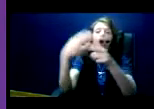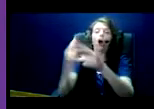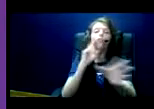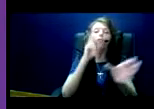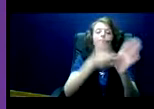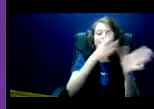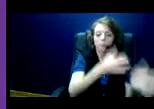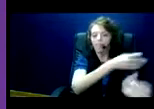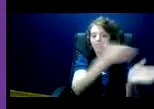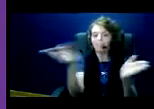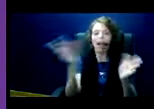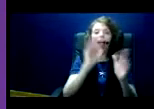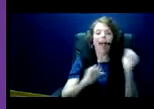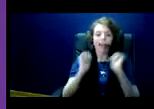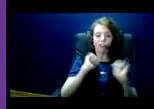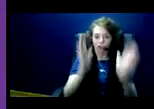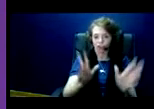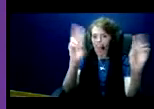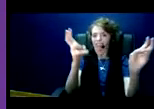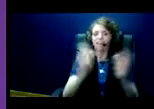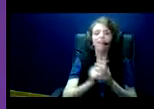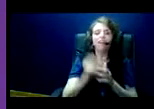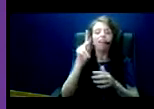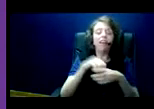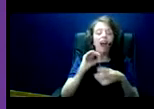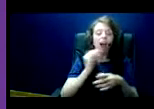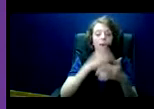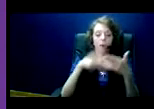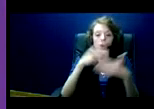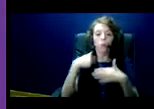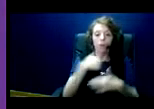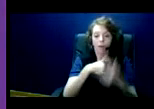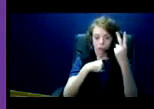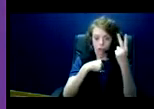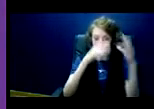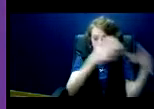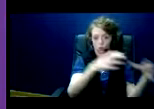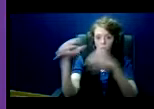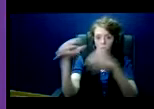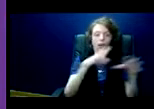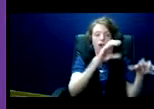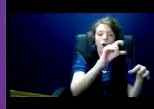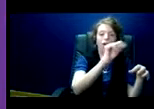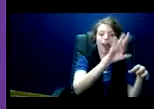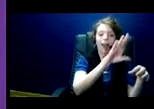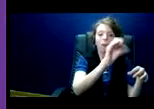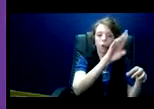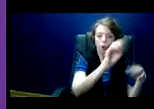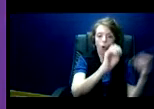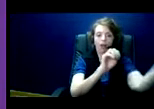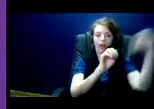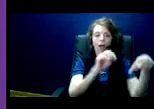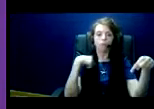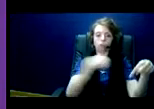our programs. In our programs, we have 2 sort of main buckets. One is Collab Core, where actors come to us. We have